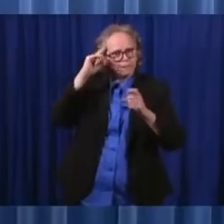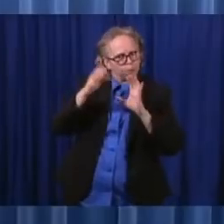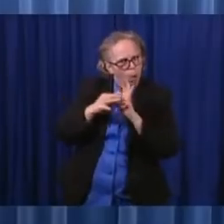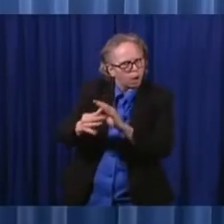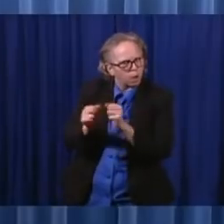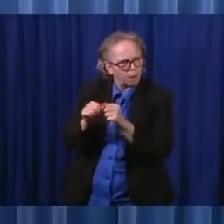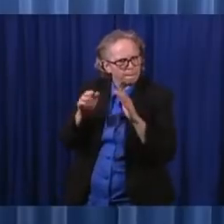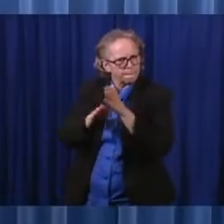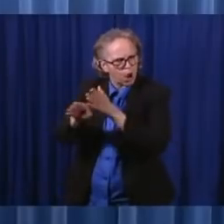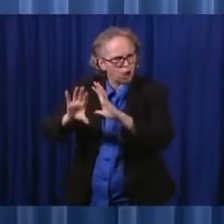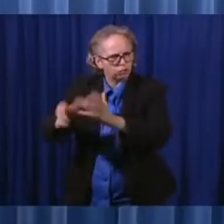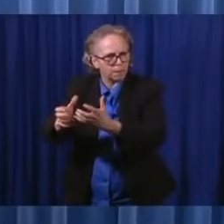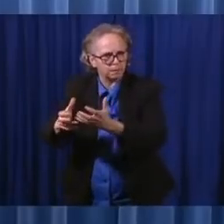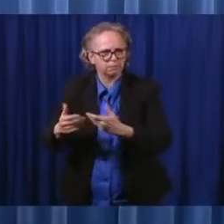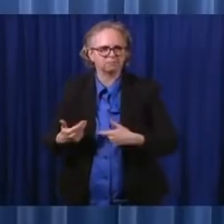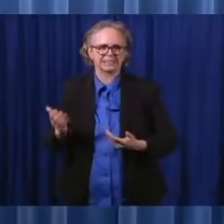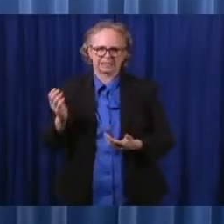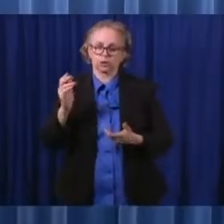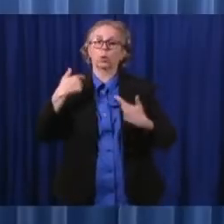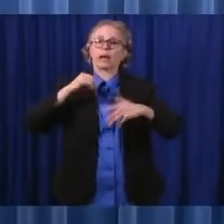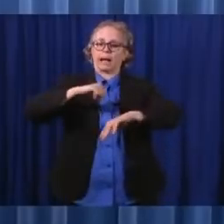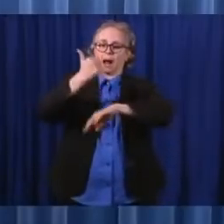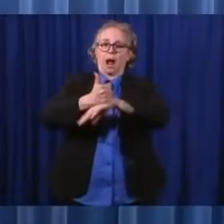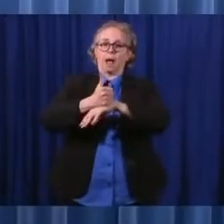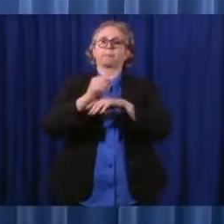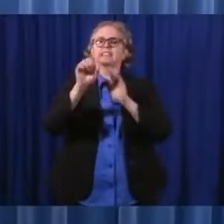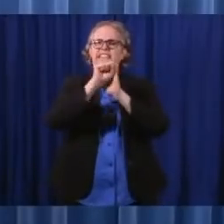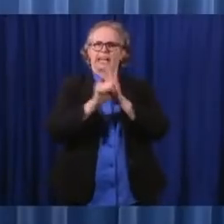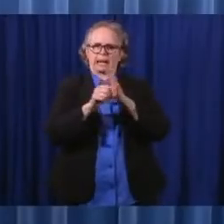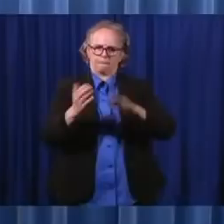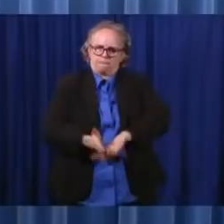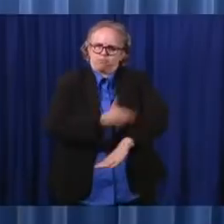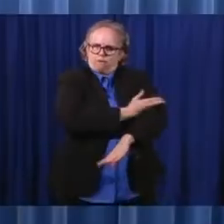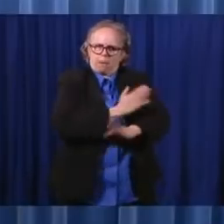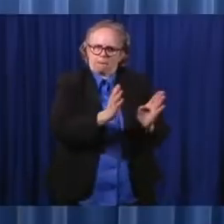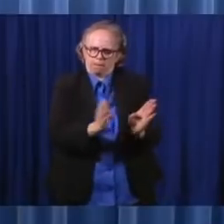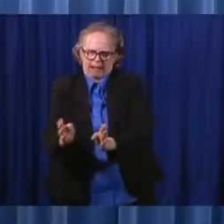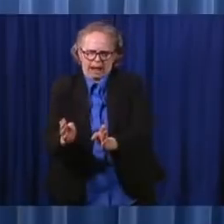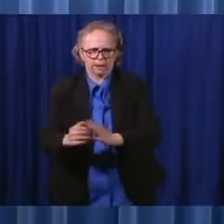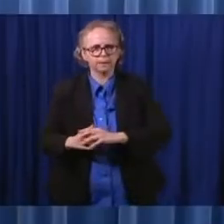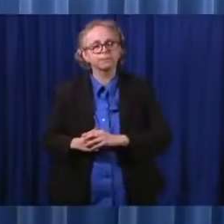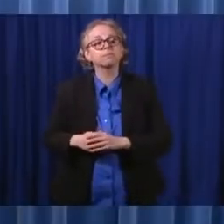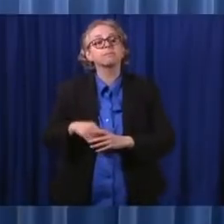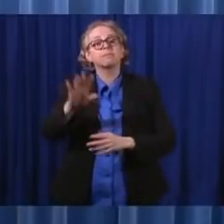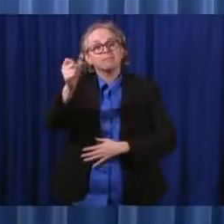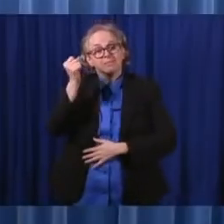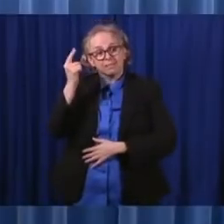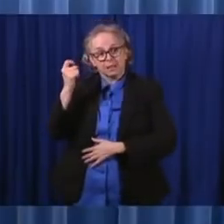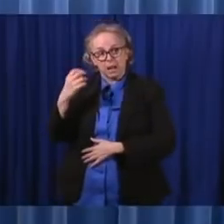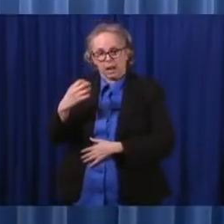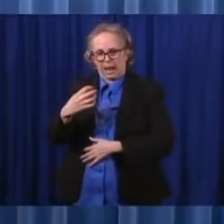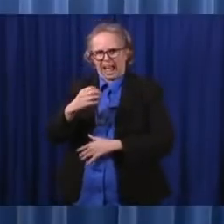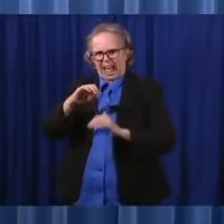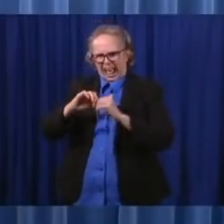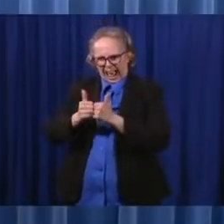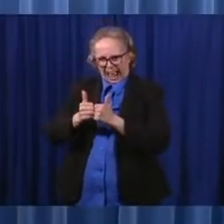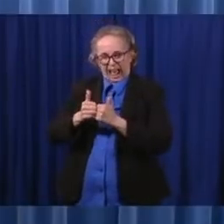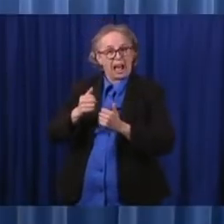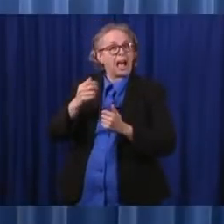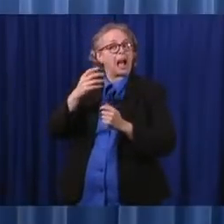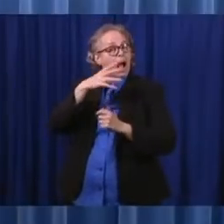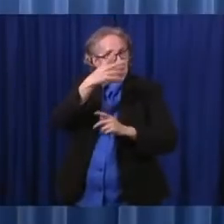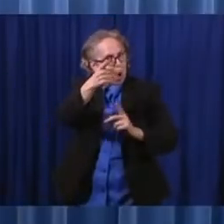as I indicated several days ago, on police reform in Ohio. I've been talking to members of the General Assembly about this.